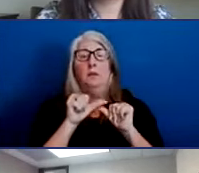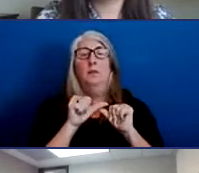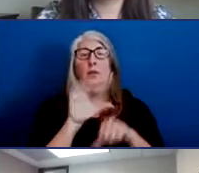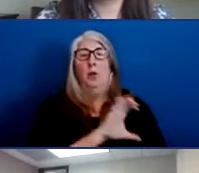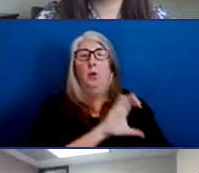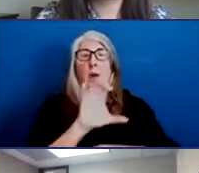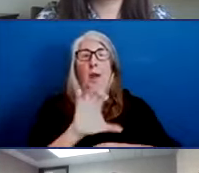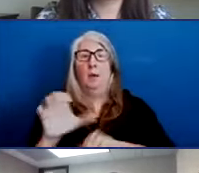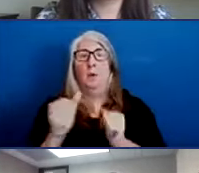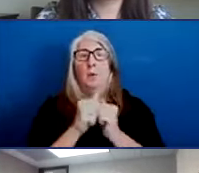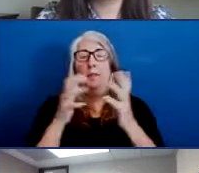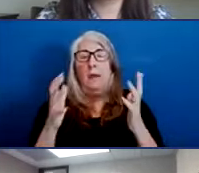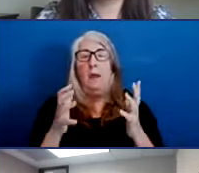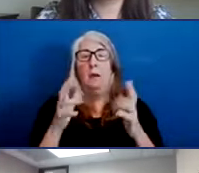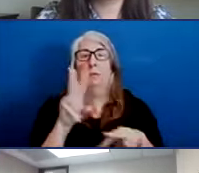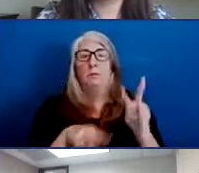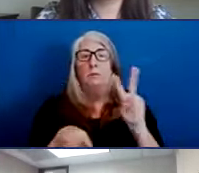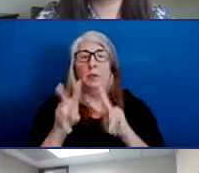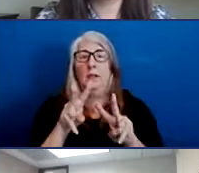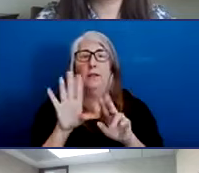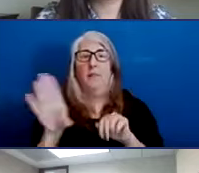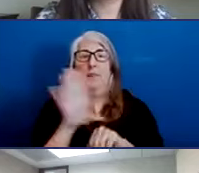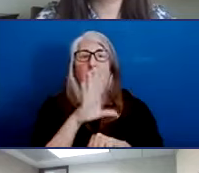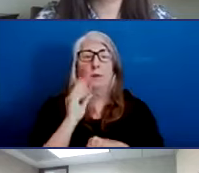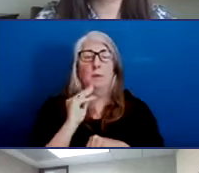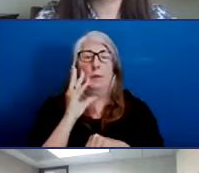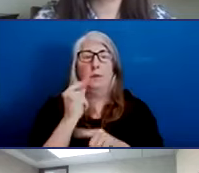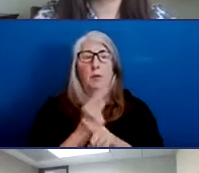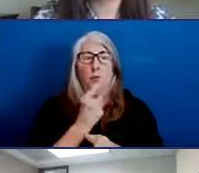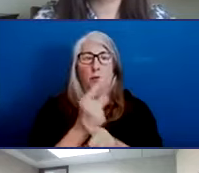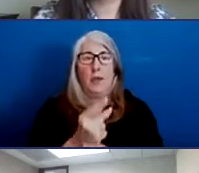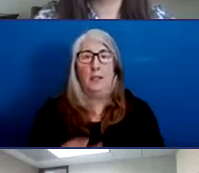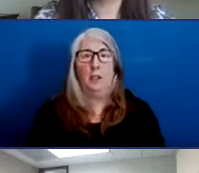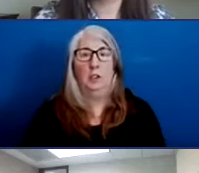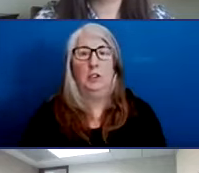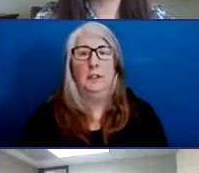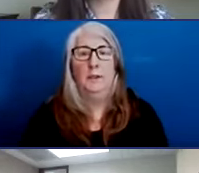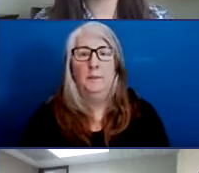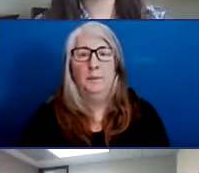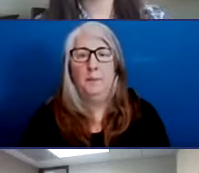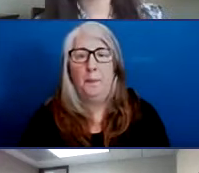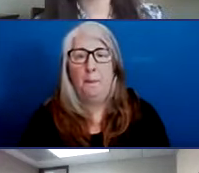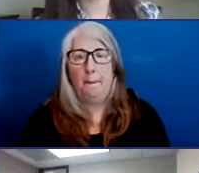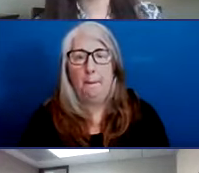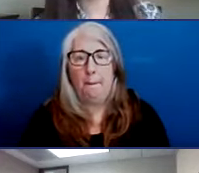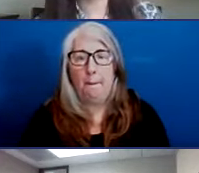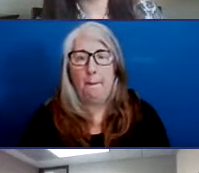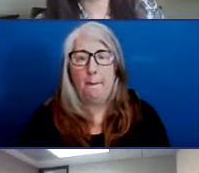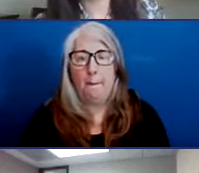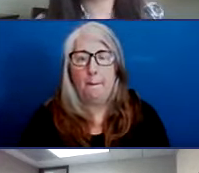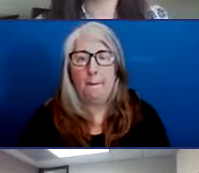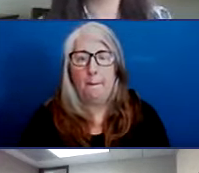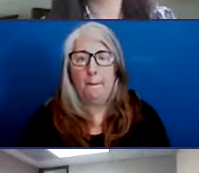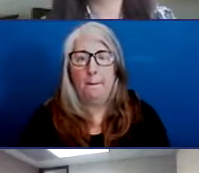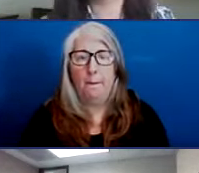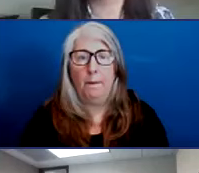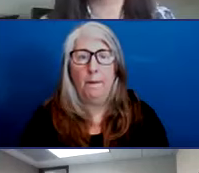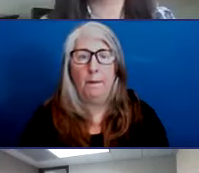that information on a more regular basis? And so that they're knowing that there are surveys out there that do collect